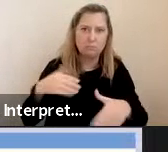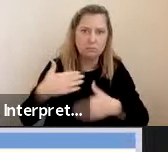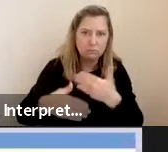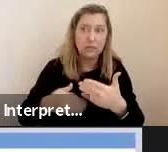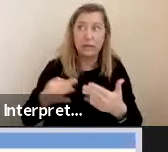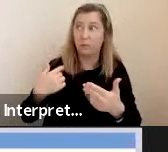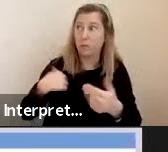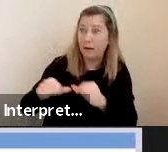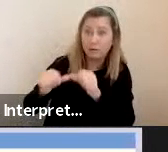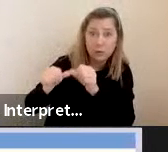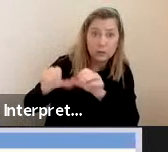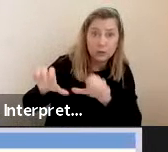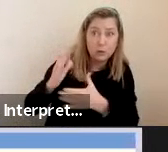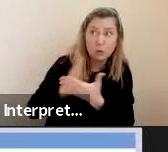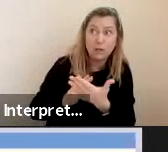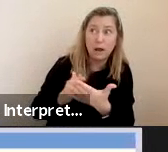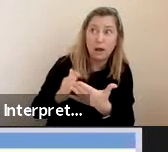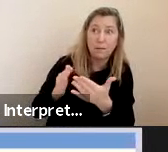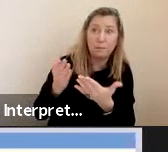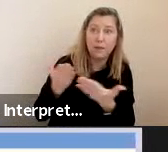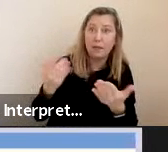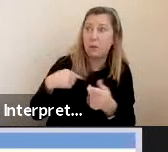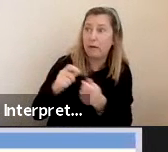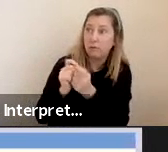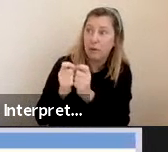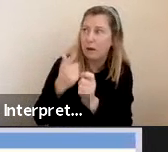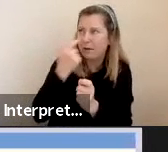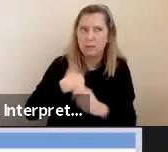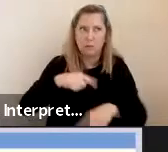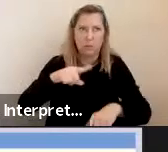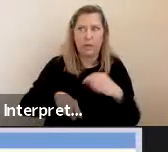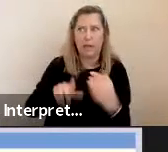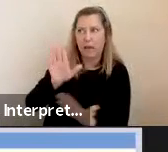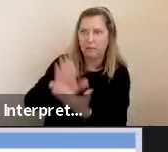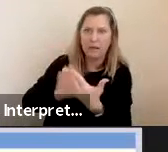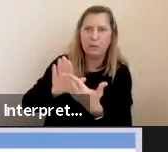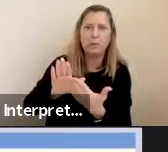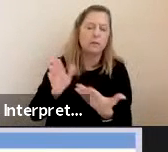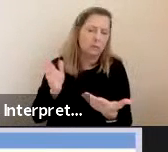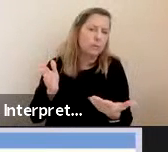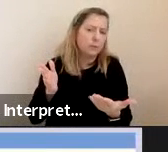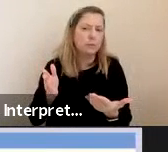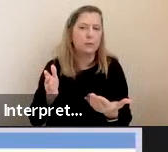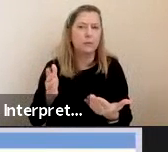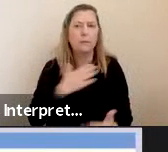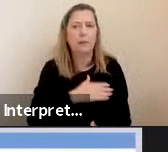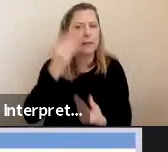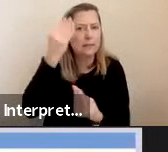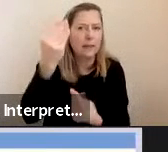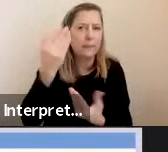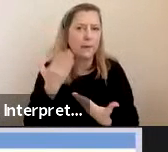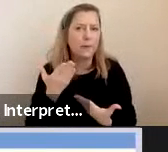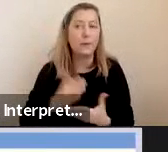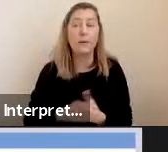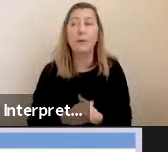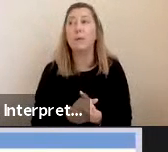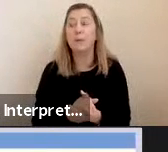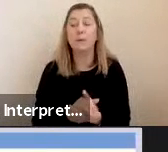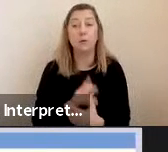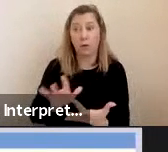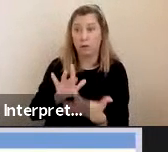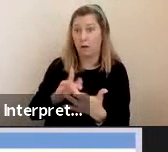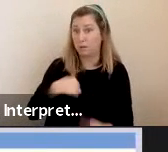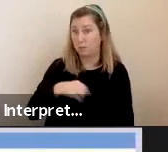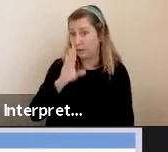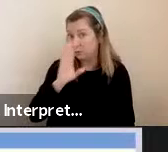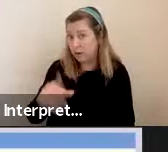on that we need to modify because of us not doing face-to-face meeting in the offices, please let us know. You can contact me